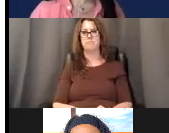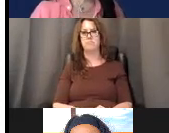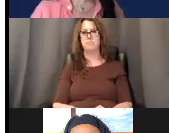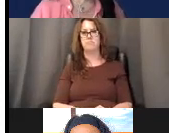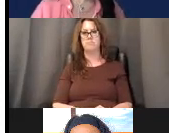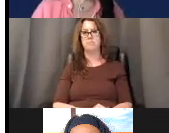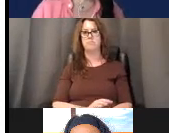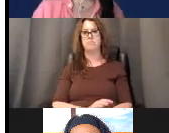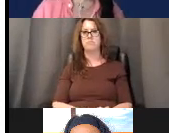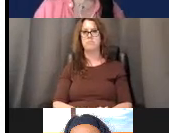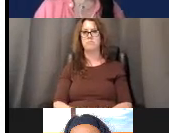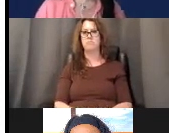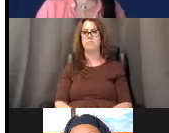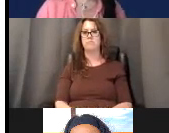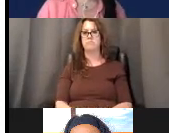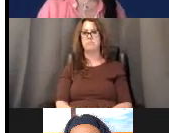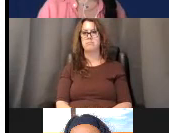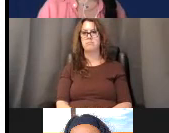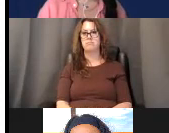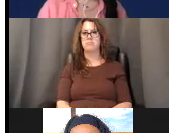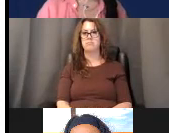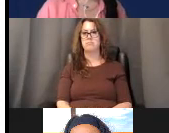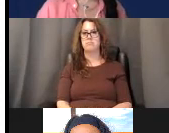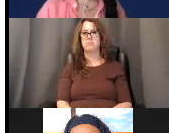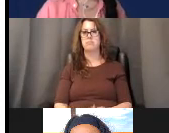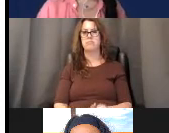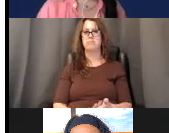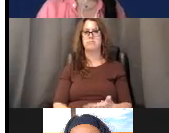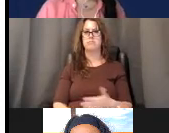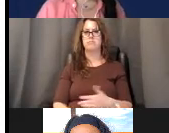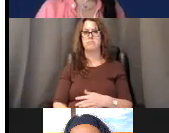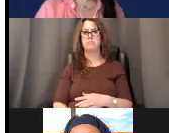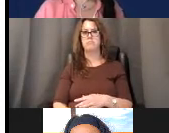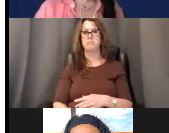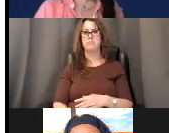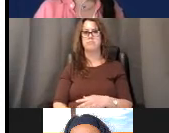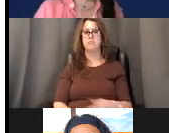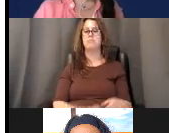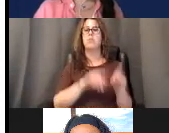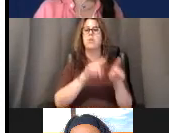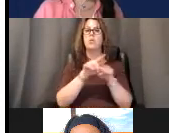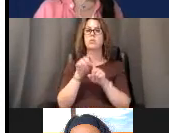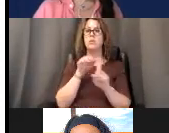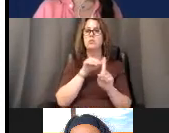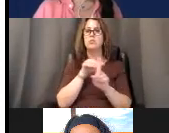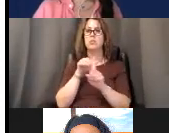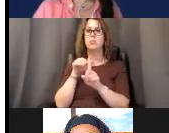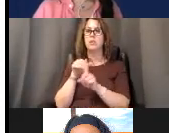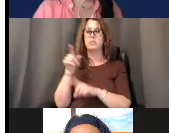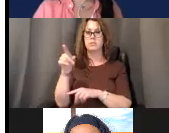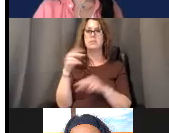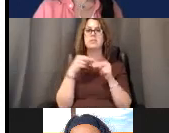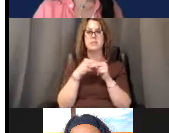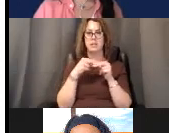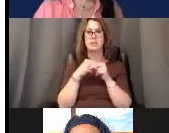putting things in the chat. So just as a reminder, you will get these slides. We will